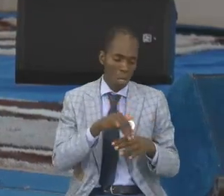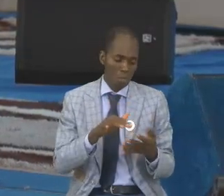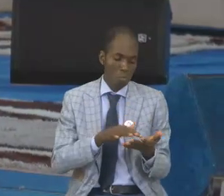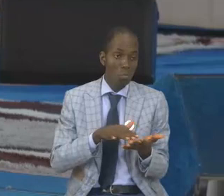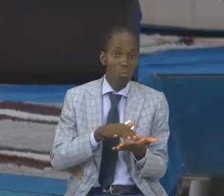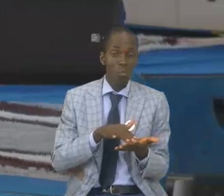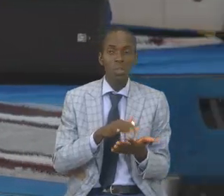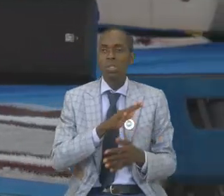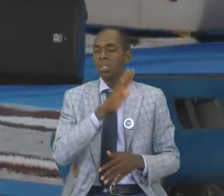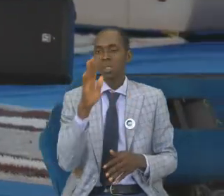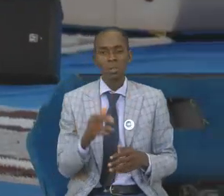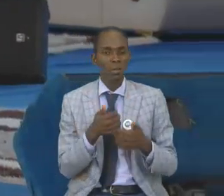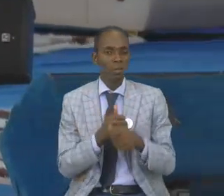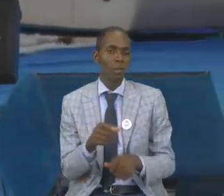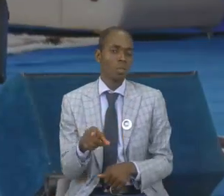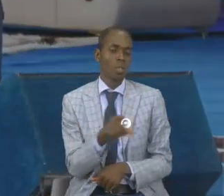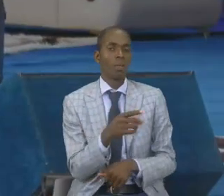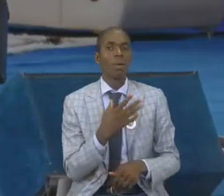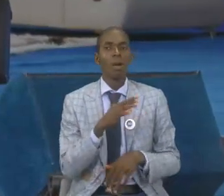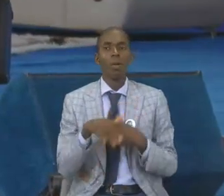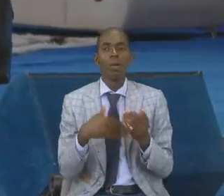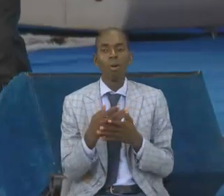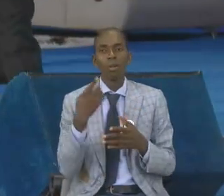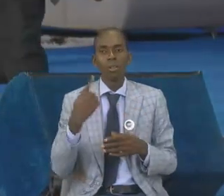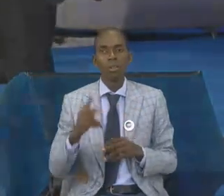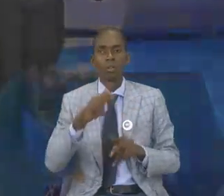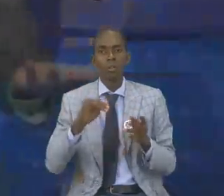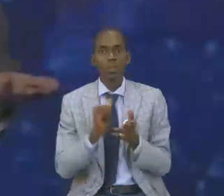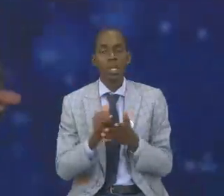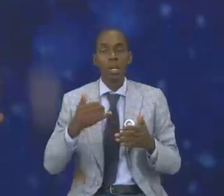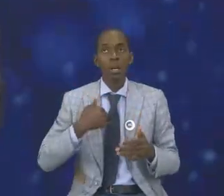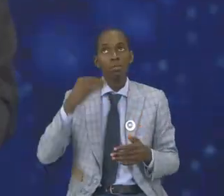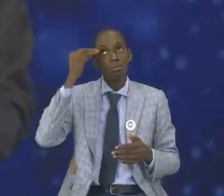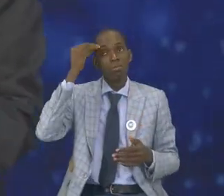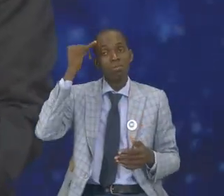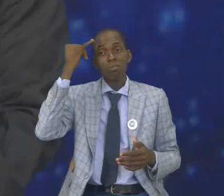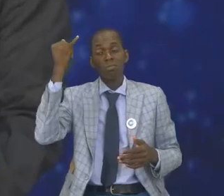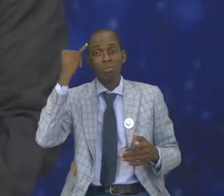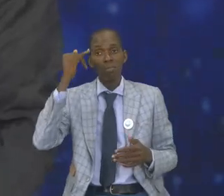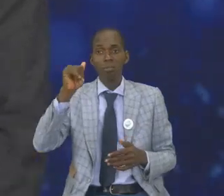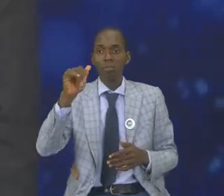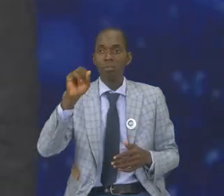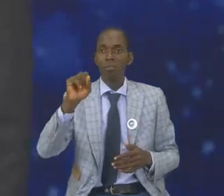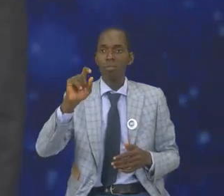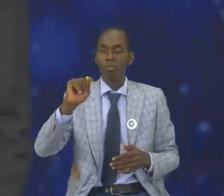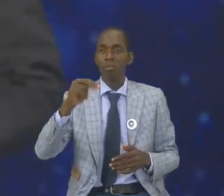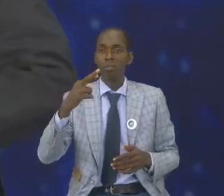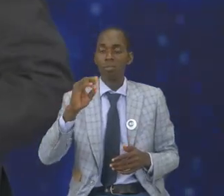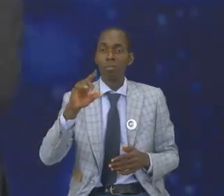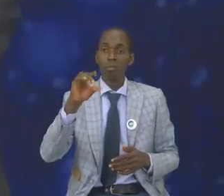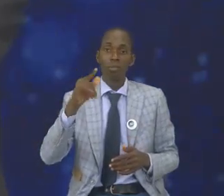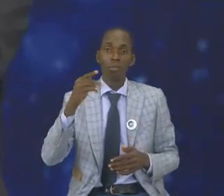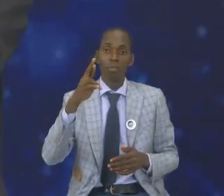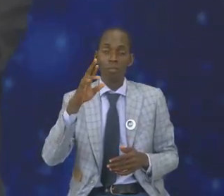soothsaying. And all those astrologers, they were around, he didn't get into stargazing